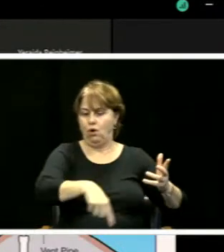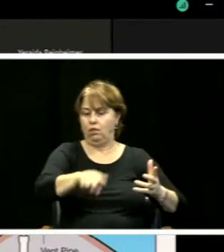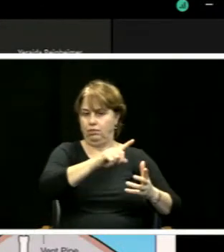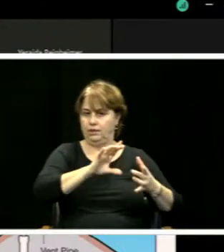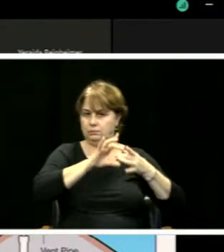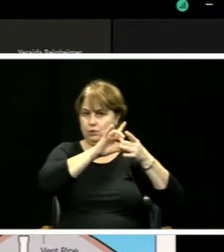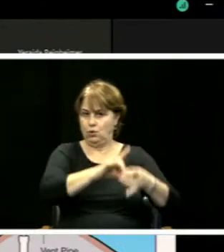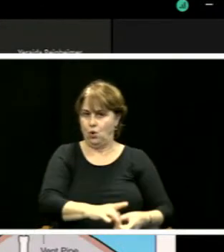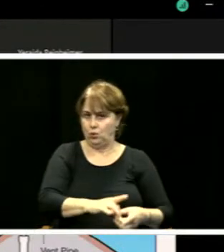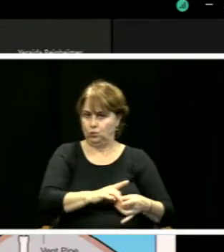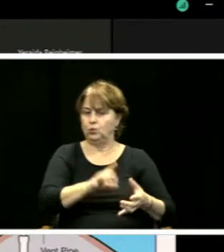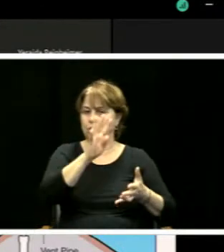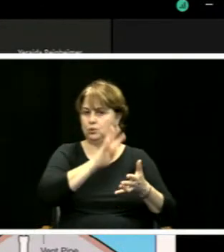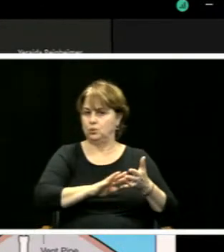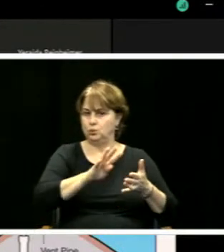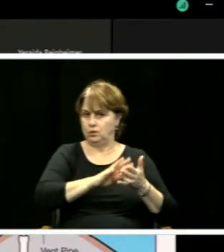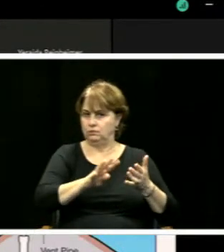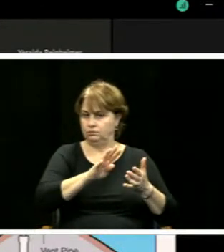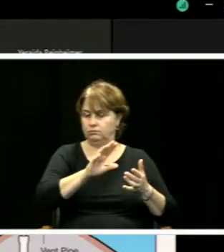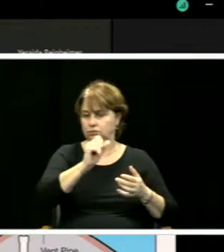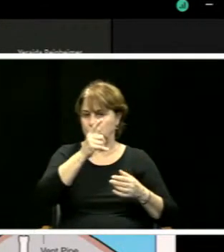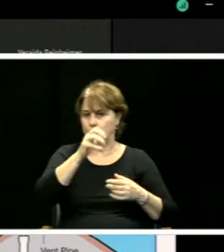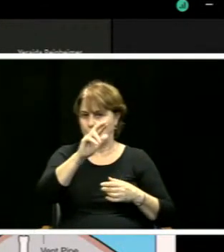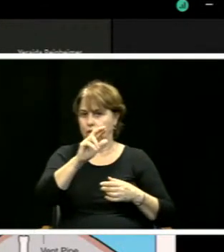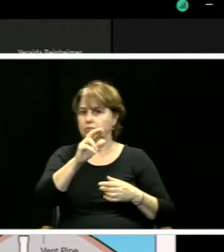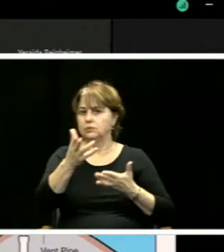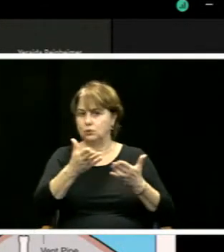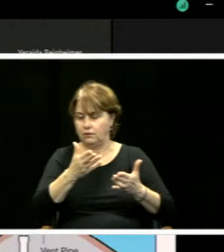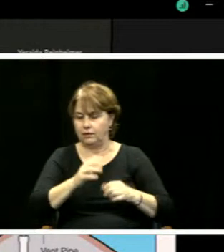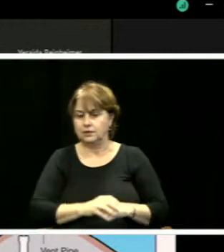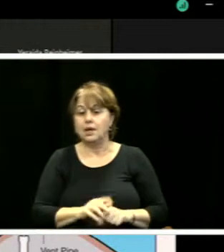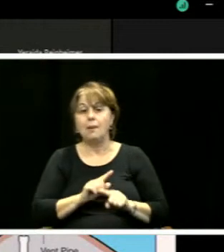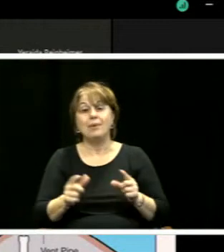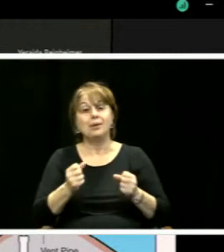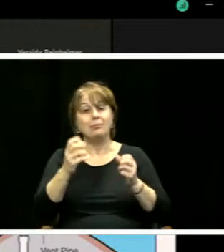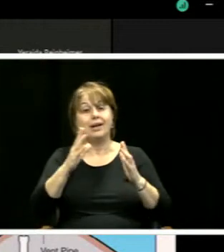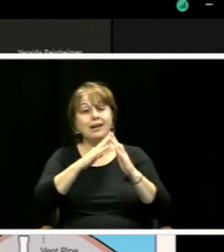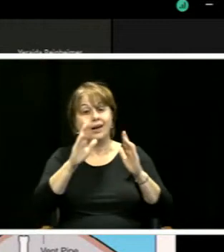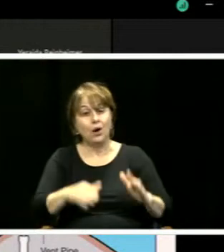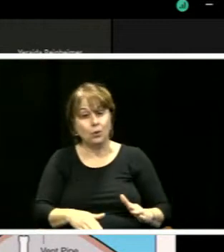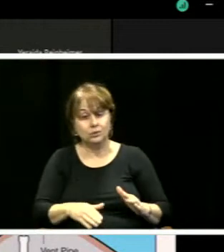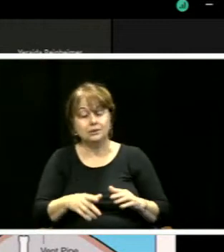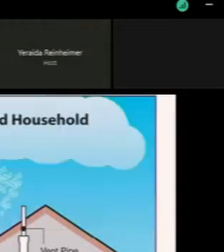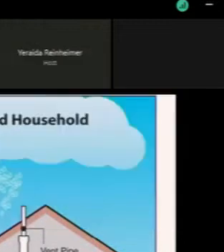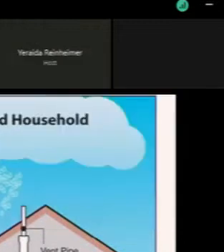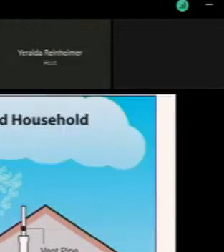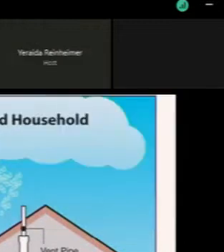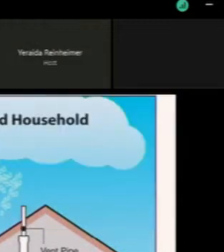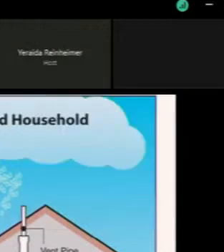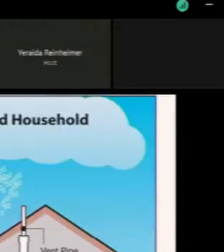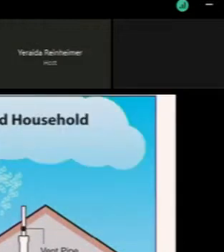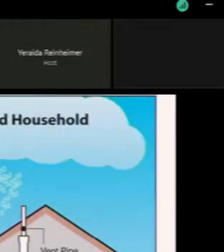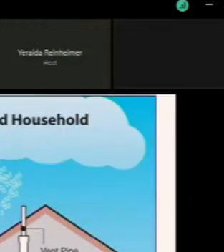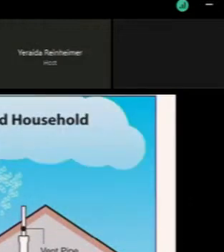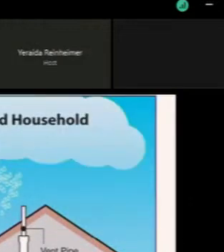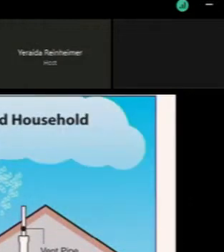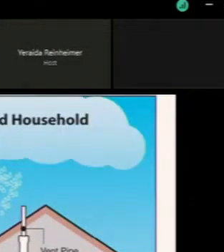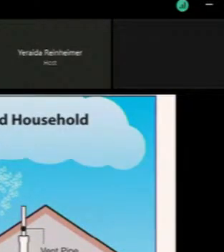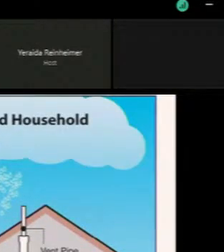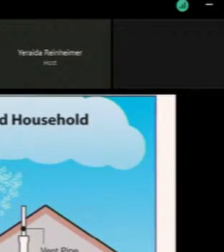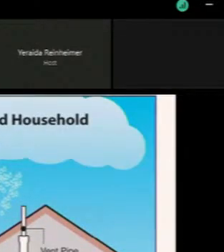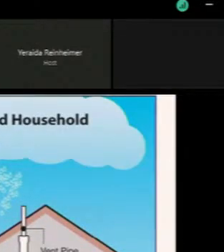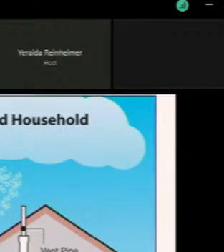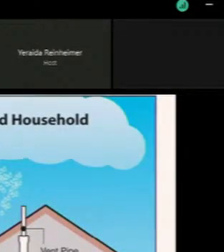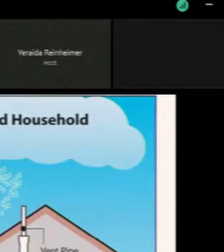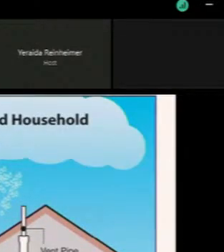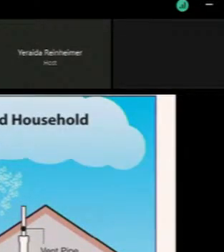service. But what also is in many of the homes in West Hartford is there are roof leaders that are connected over to the sanitary sewer. There